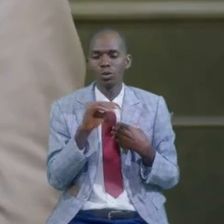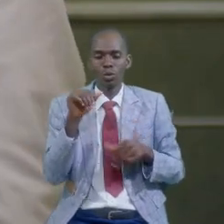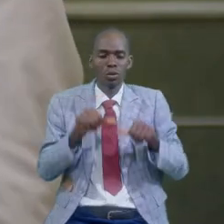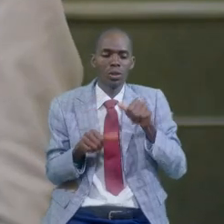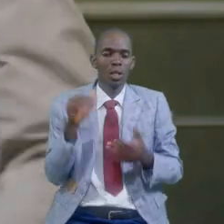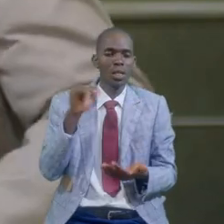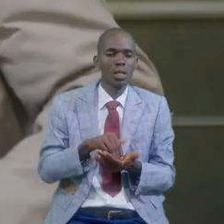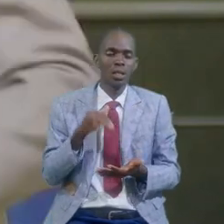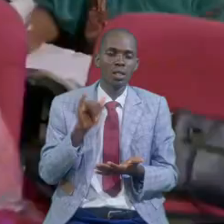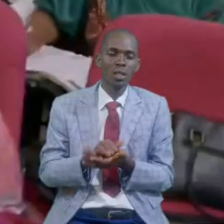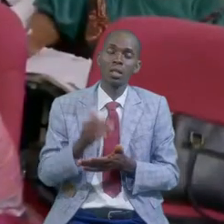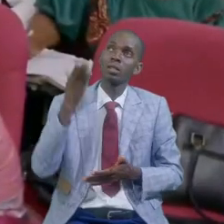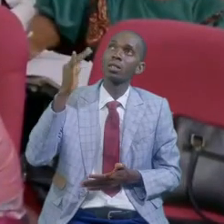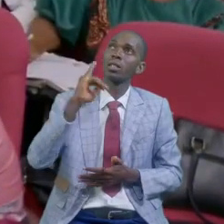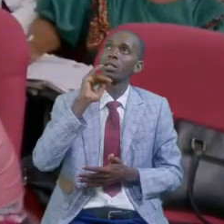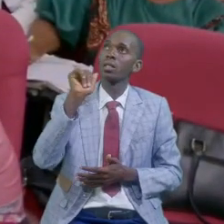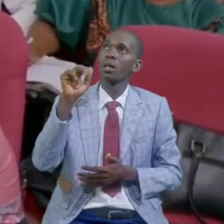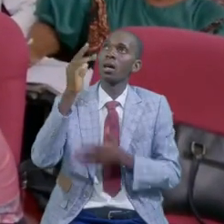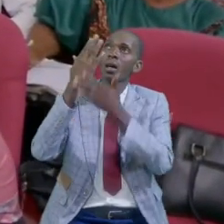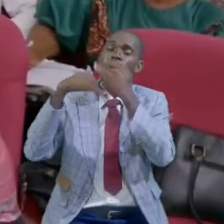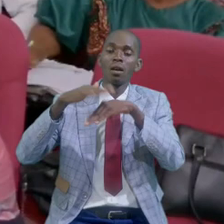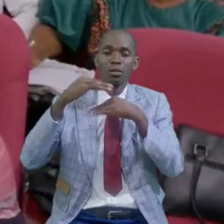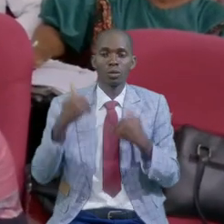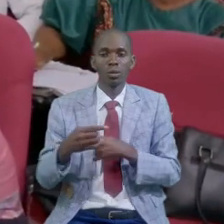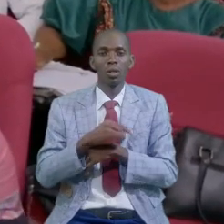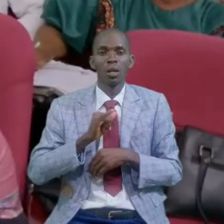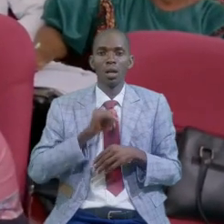a heaven to gain. I am moving on.